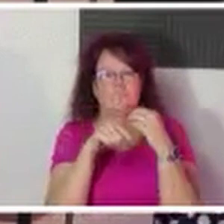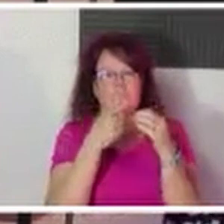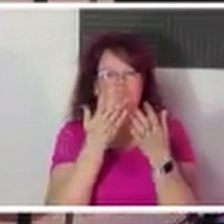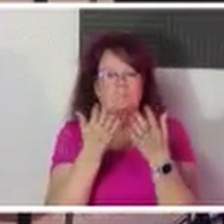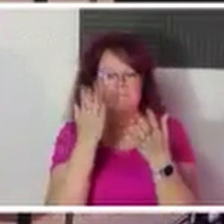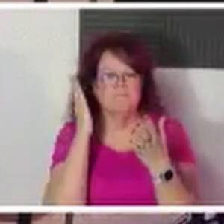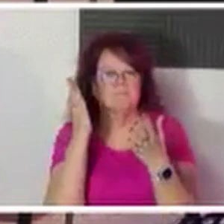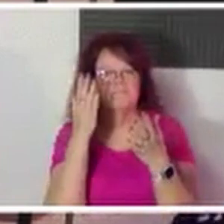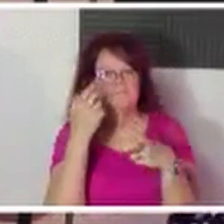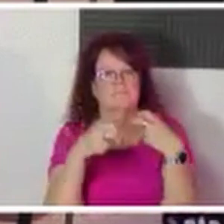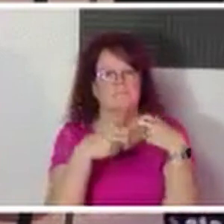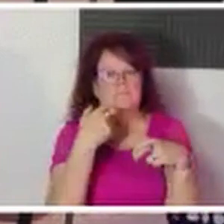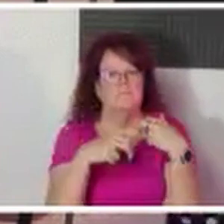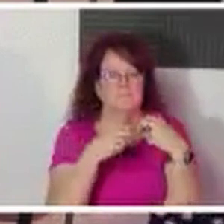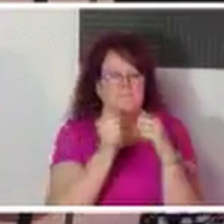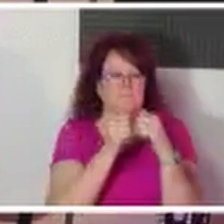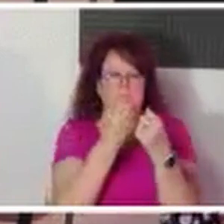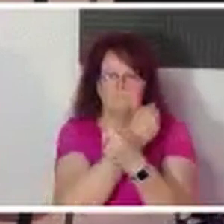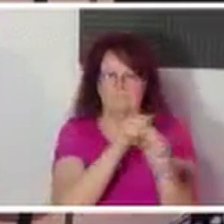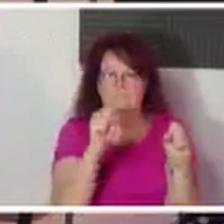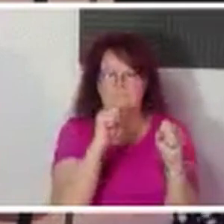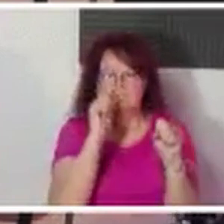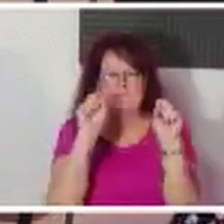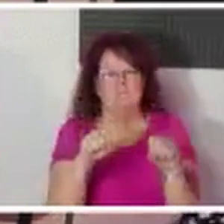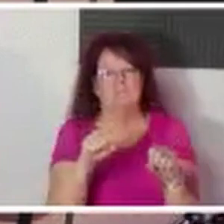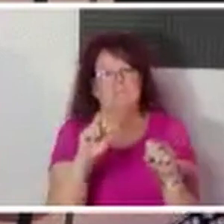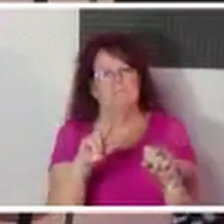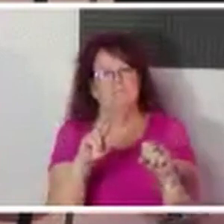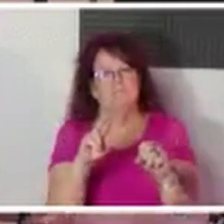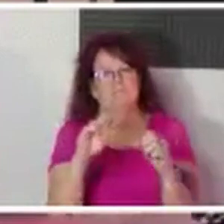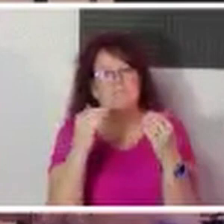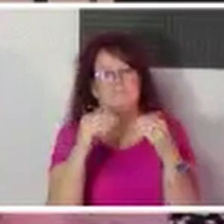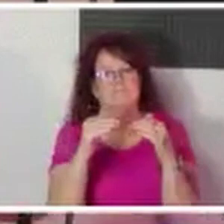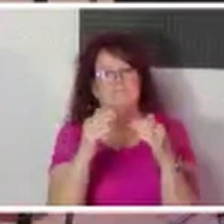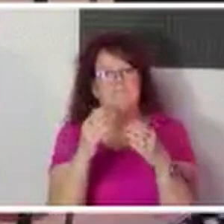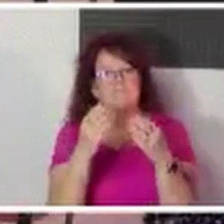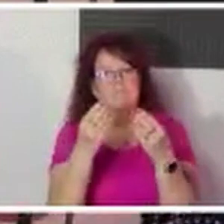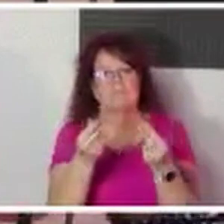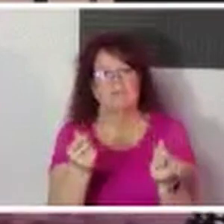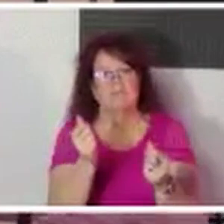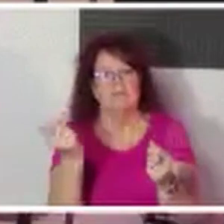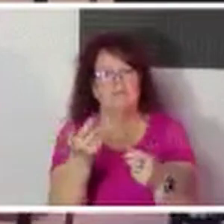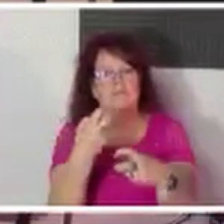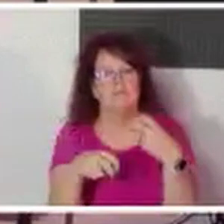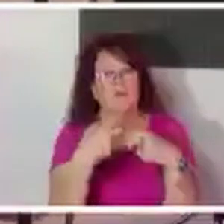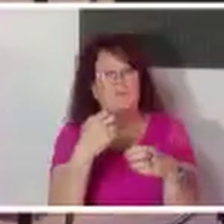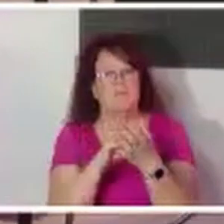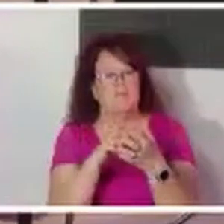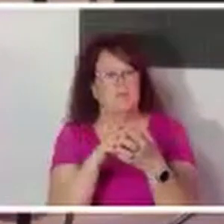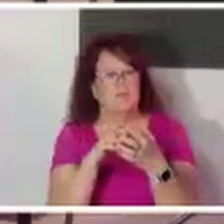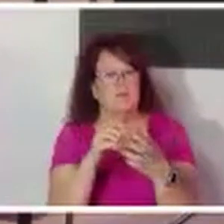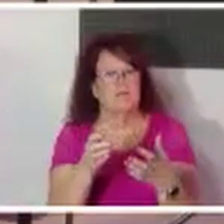public safety because they do not have the ability or the margin to solve all of these problems that we are tasking them with.